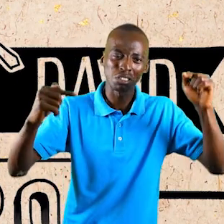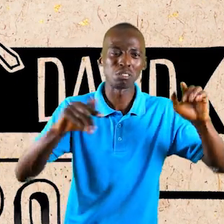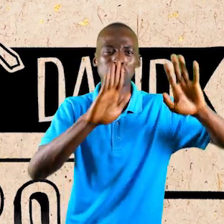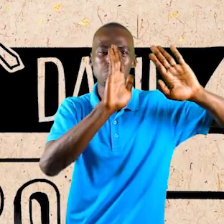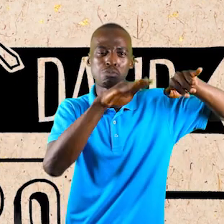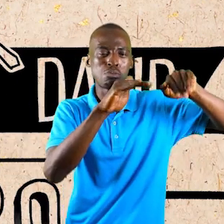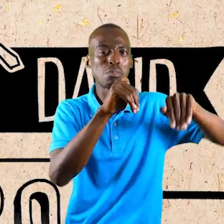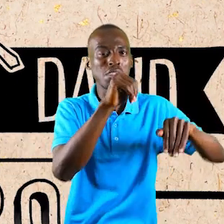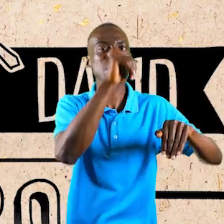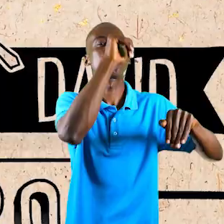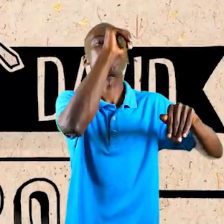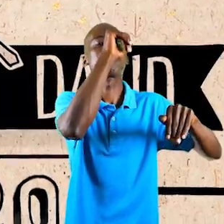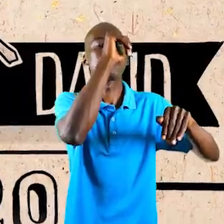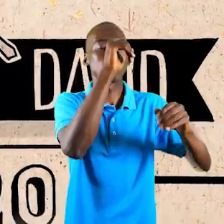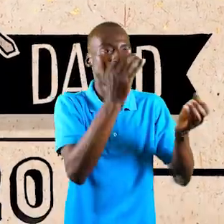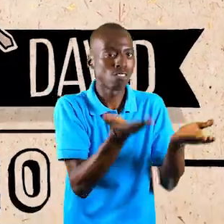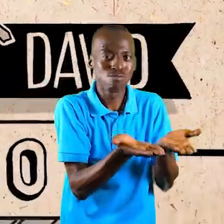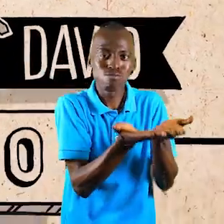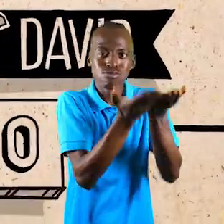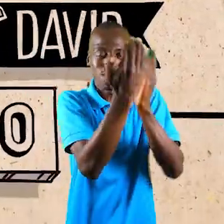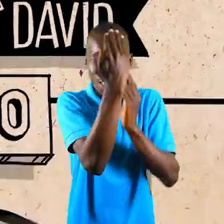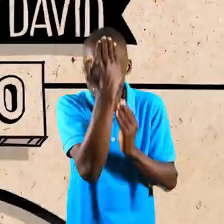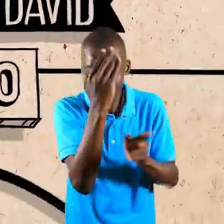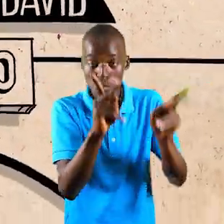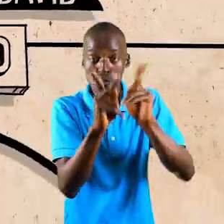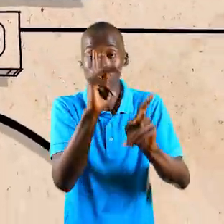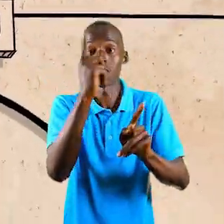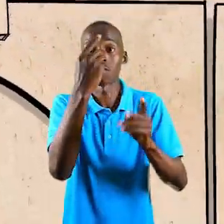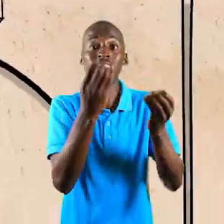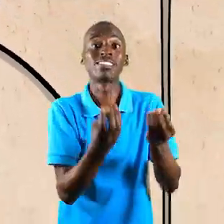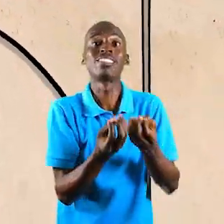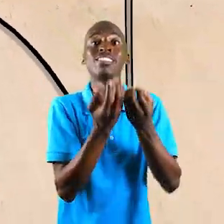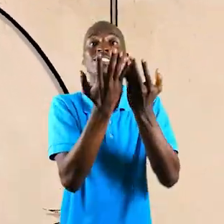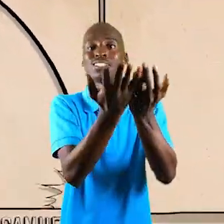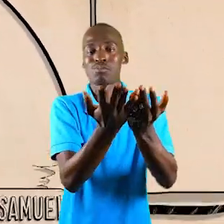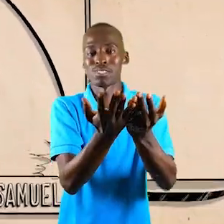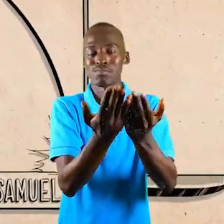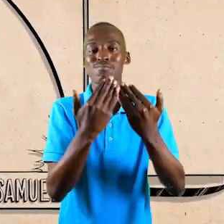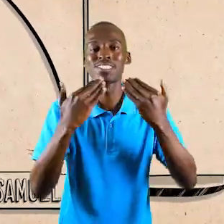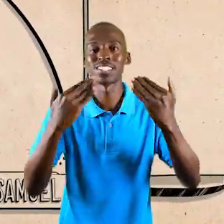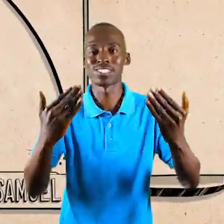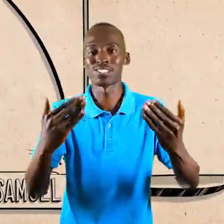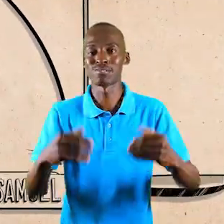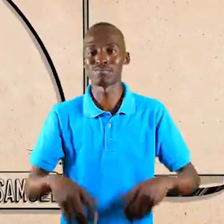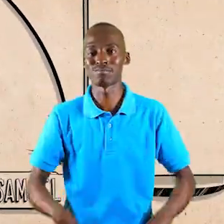and to exalt the humble. And that's what 1 Samuel is all about.